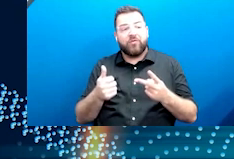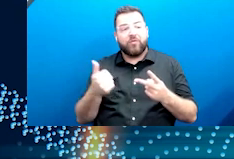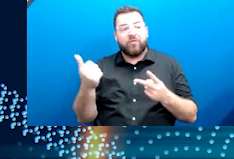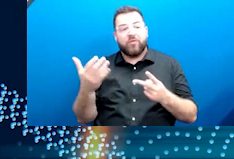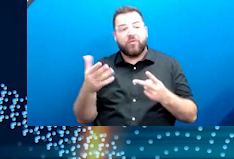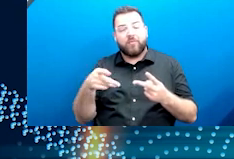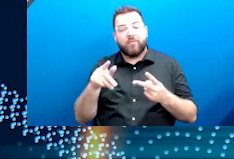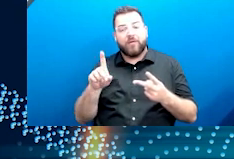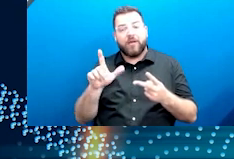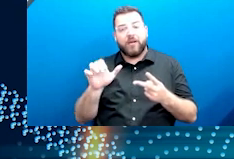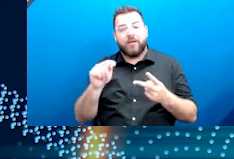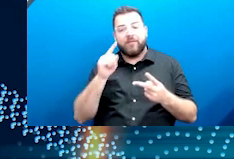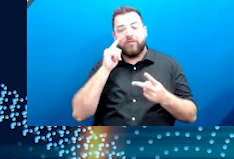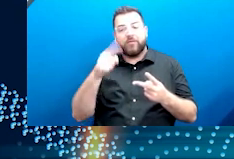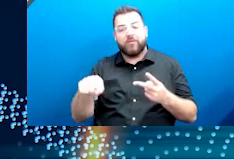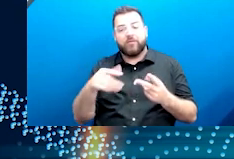again,